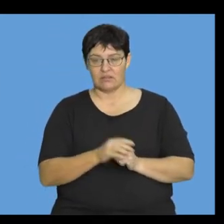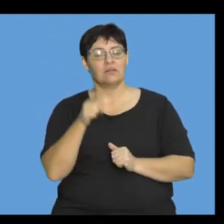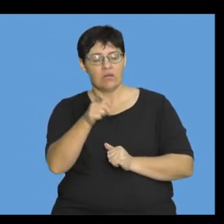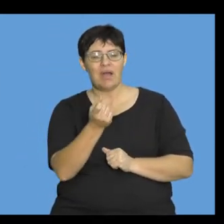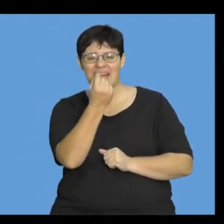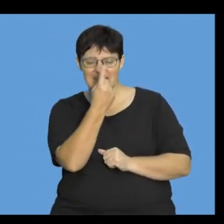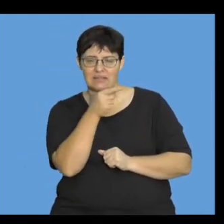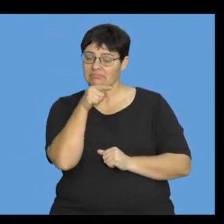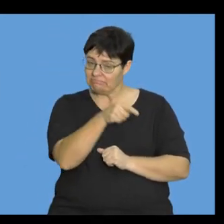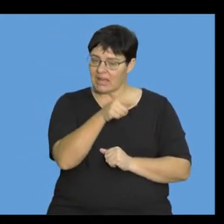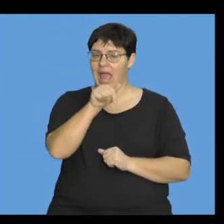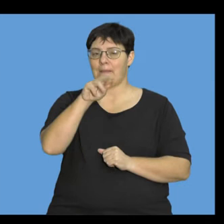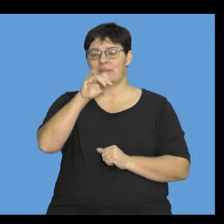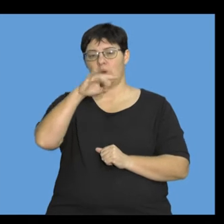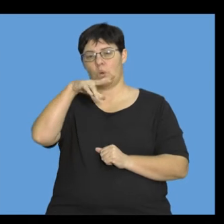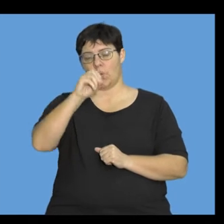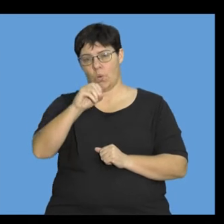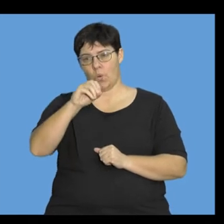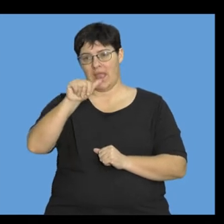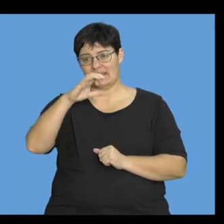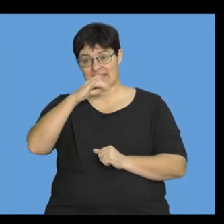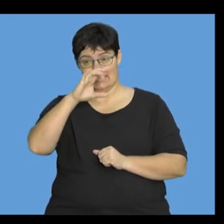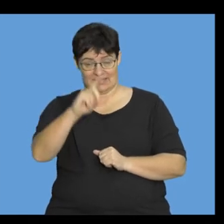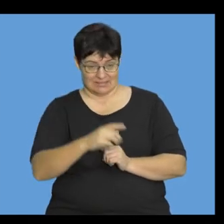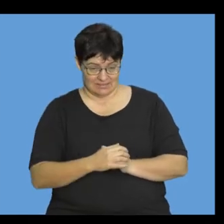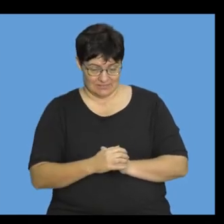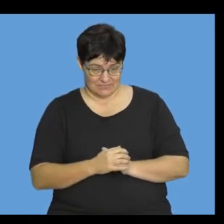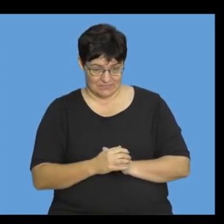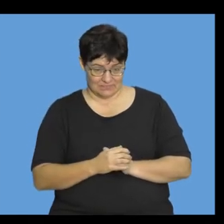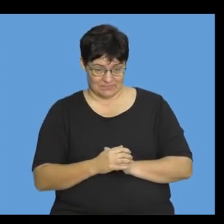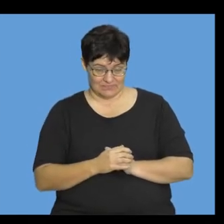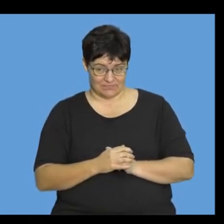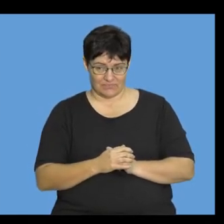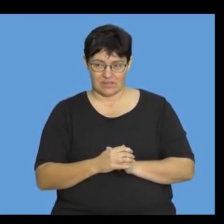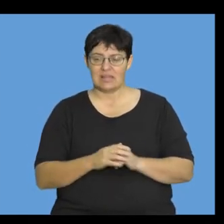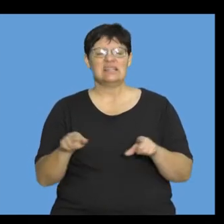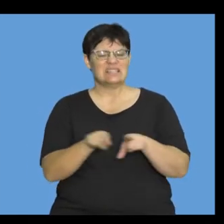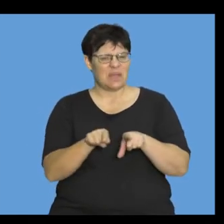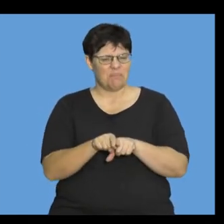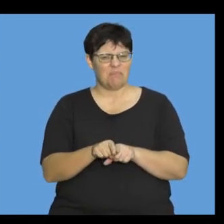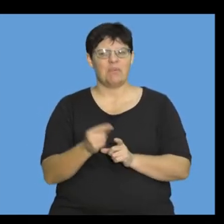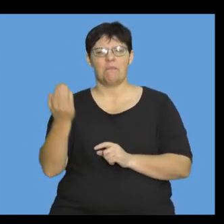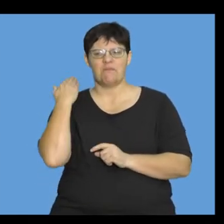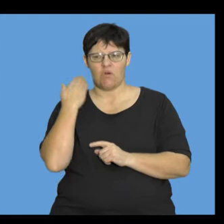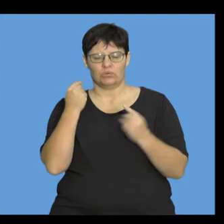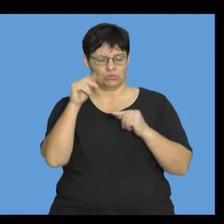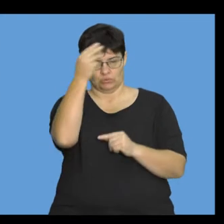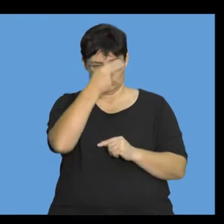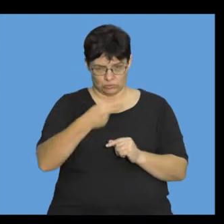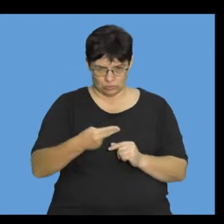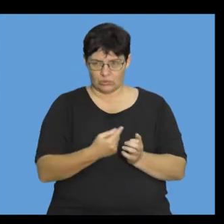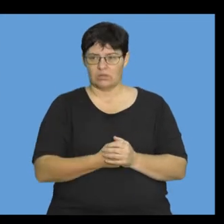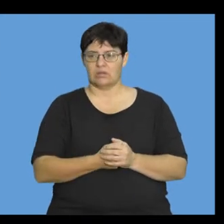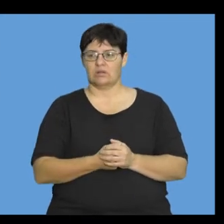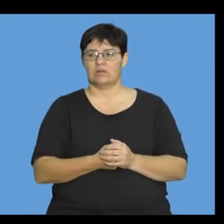what this is an amino acid, right? The same way as when I drew